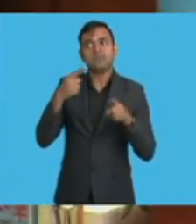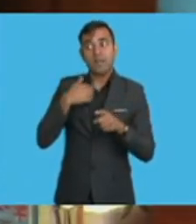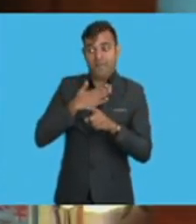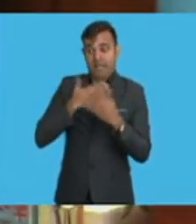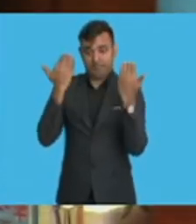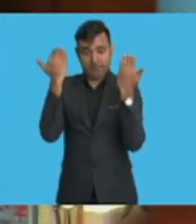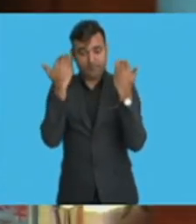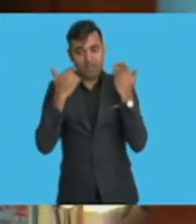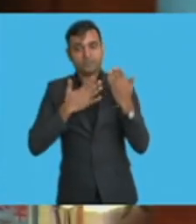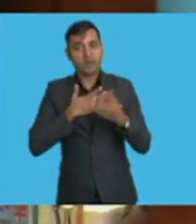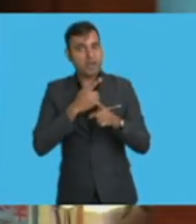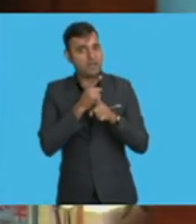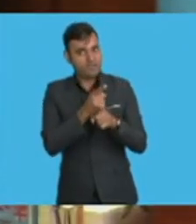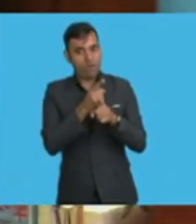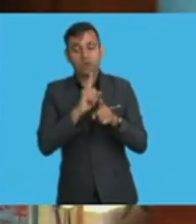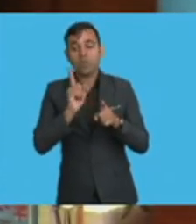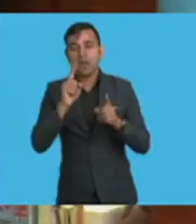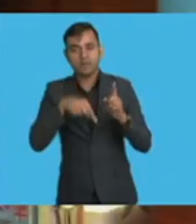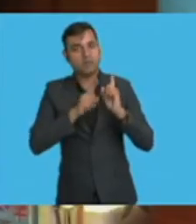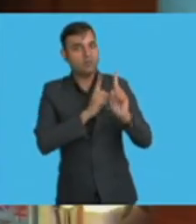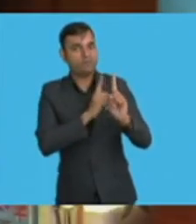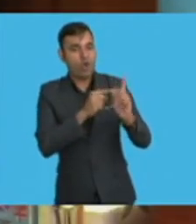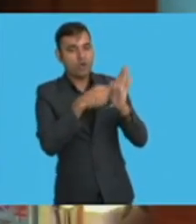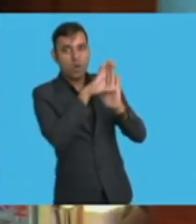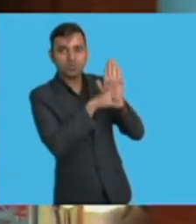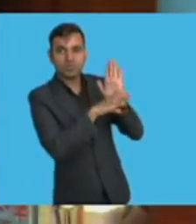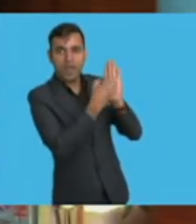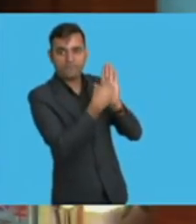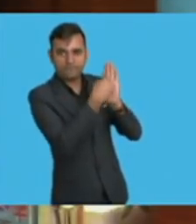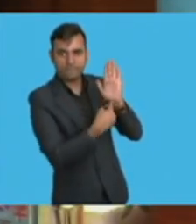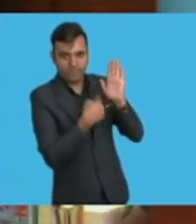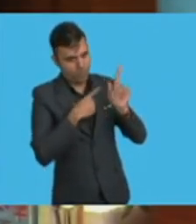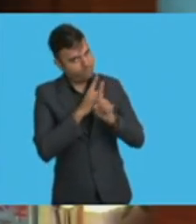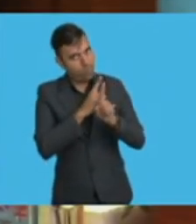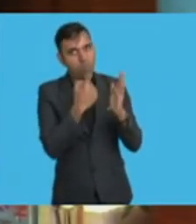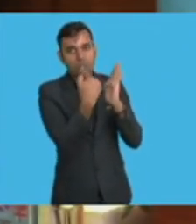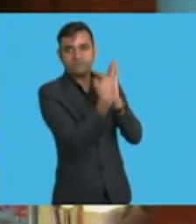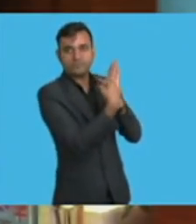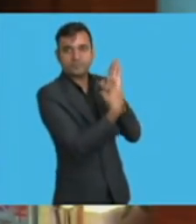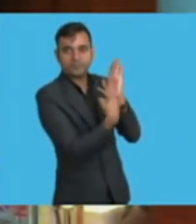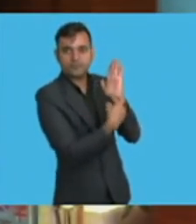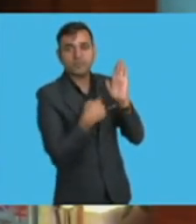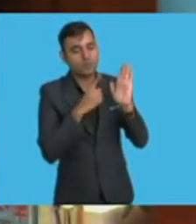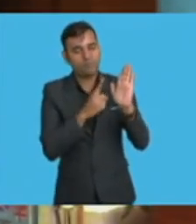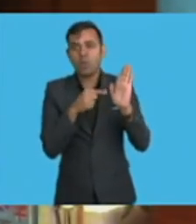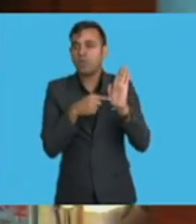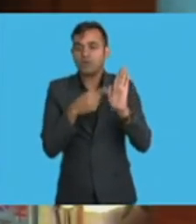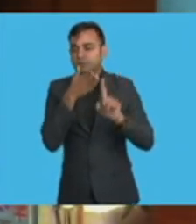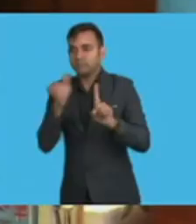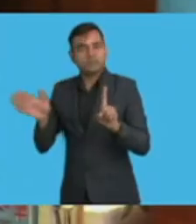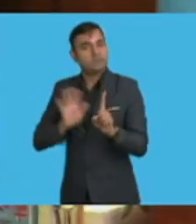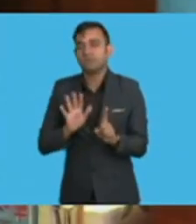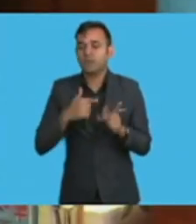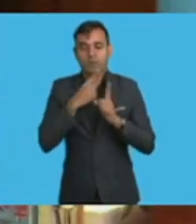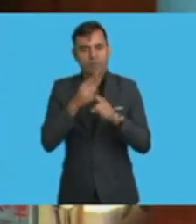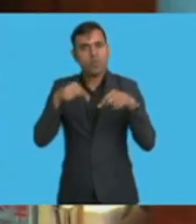of the Constitution and the standing orders, being the rules for the order and conduct of business and proceedings in Parliament and its